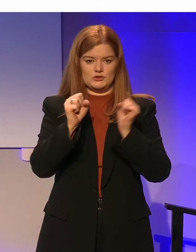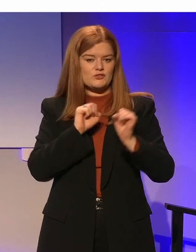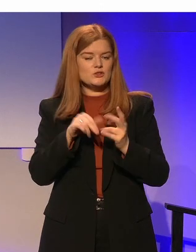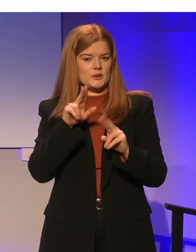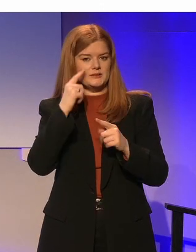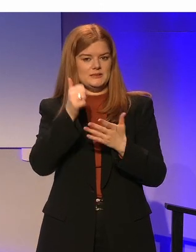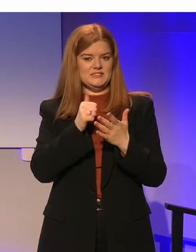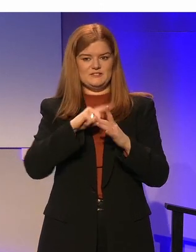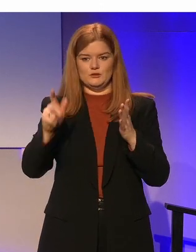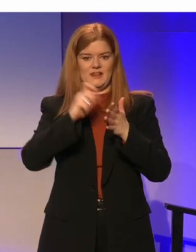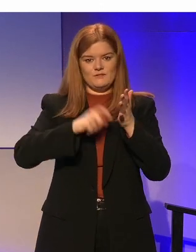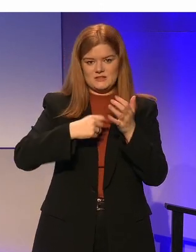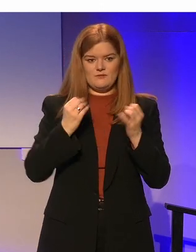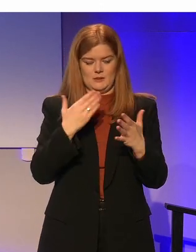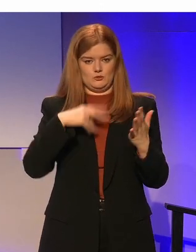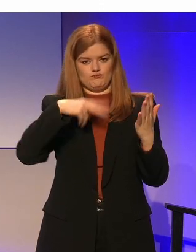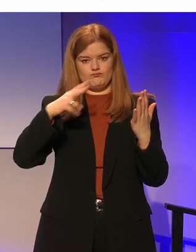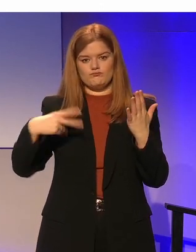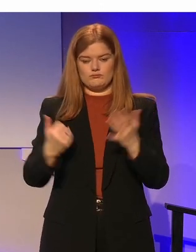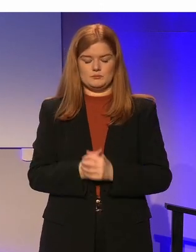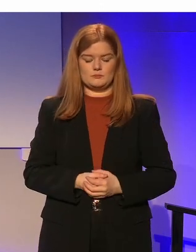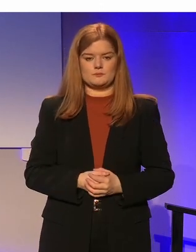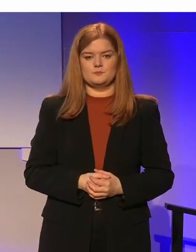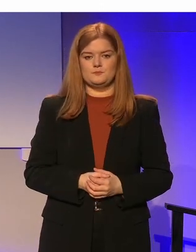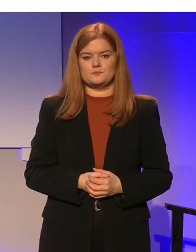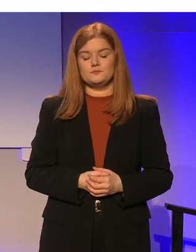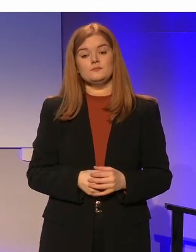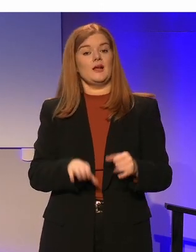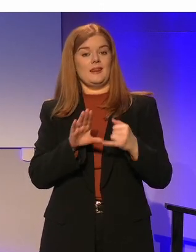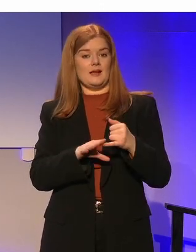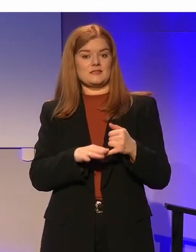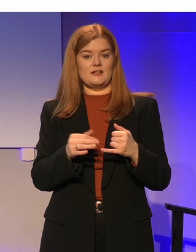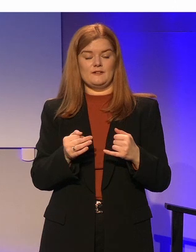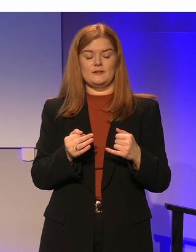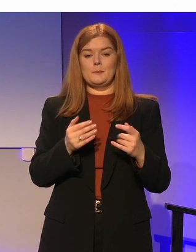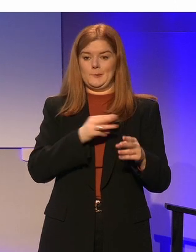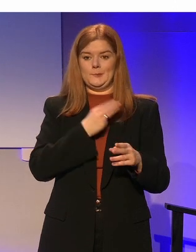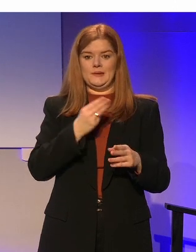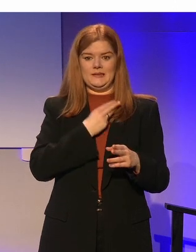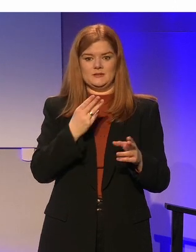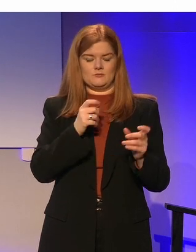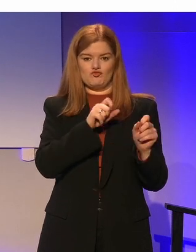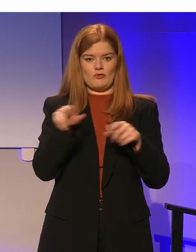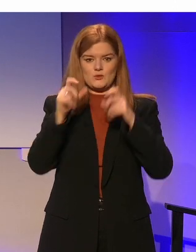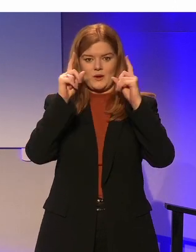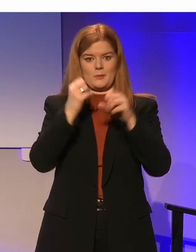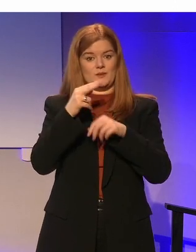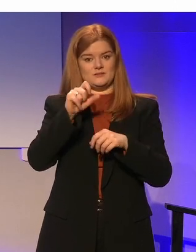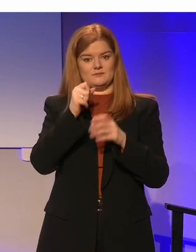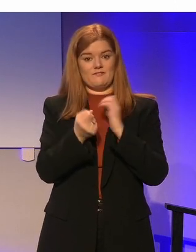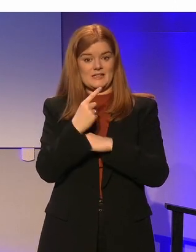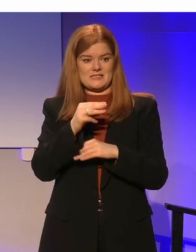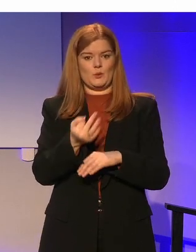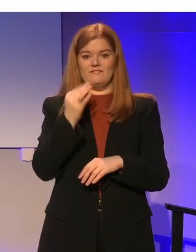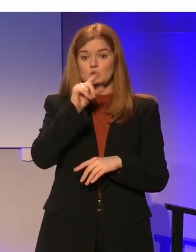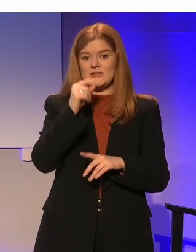see the publications that they have as well, and they're available to answer your questions. And lastly, on the housekeeping side, please spread the word. Please, if you're tweeting,